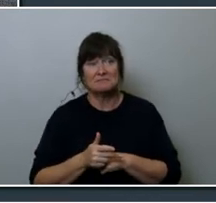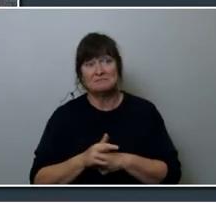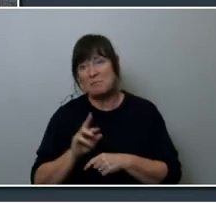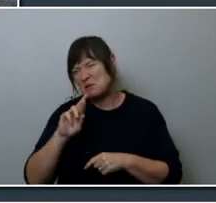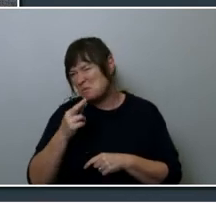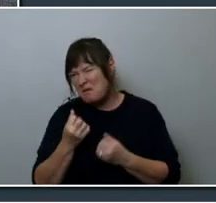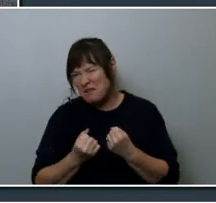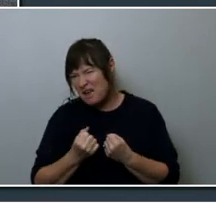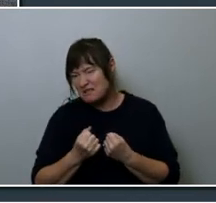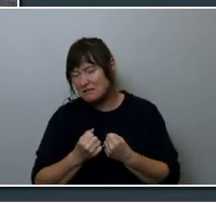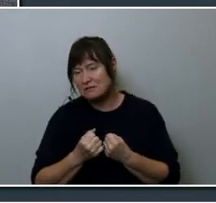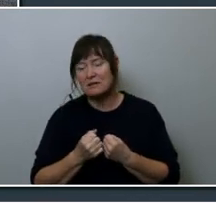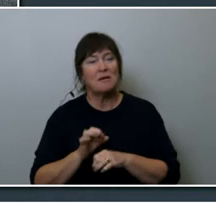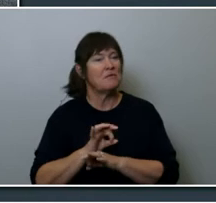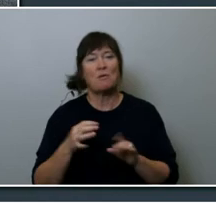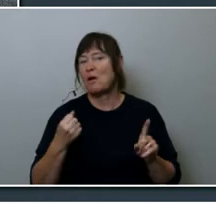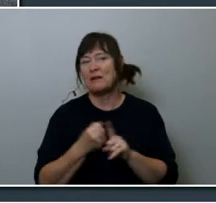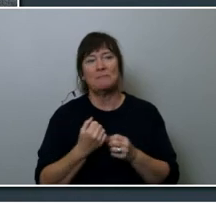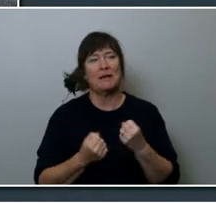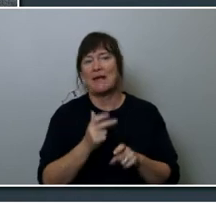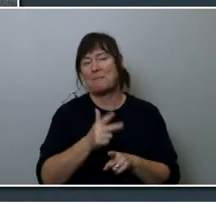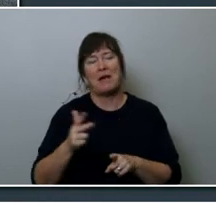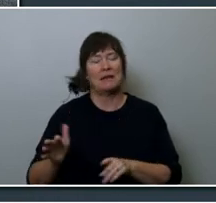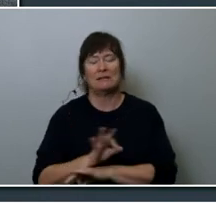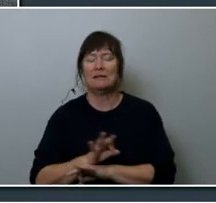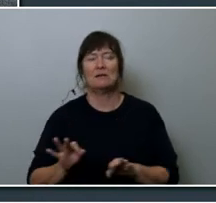cars or so, but it will not compromise parking.